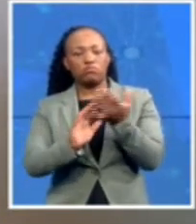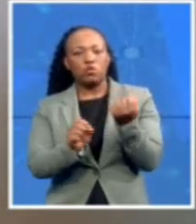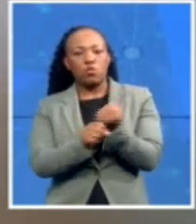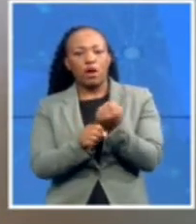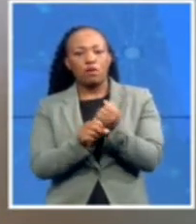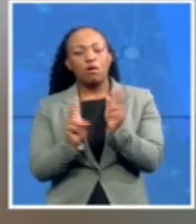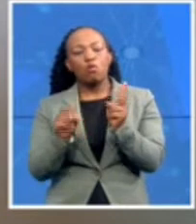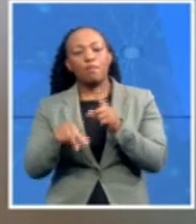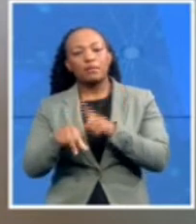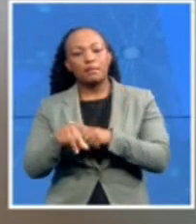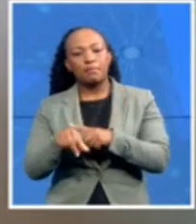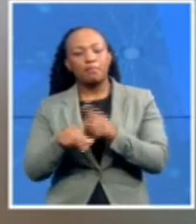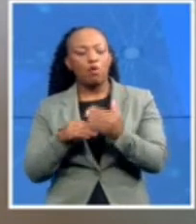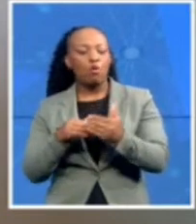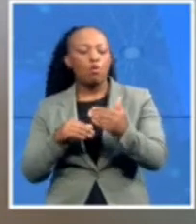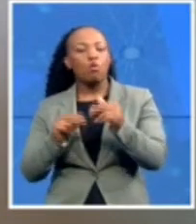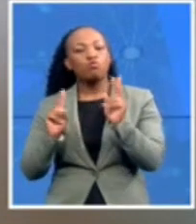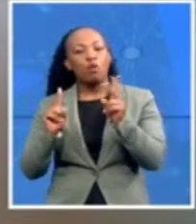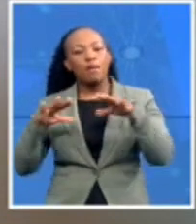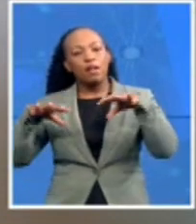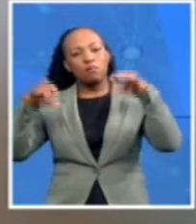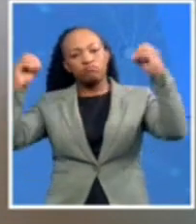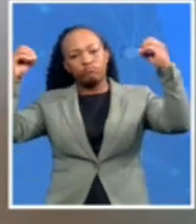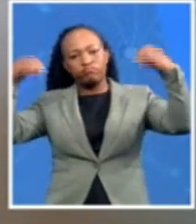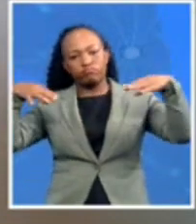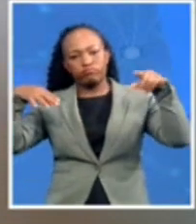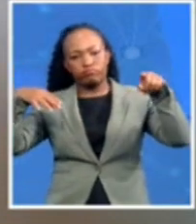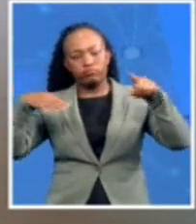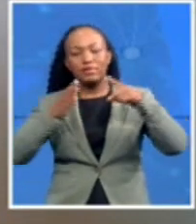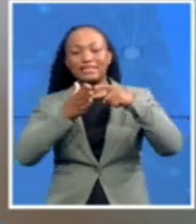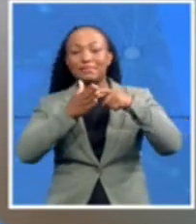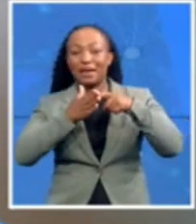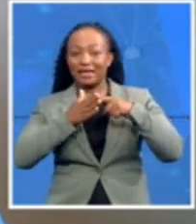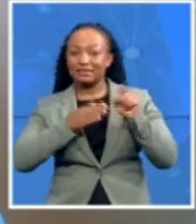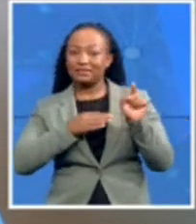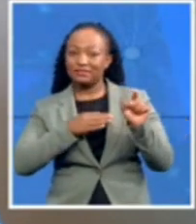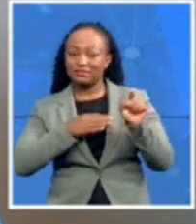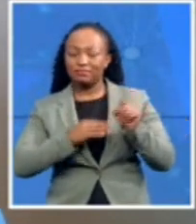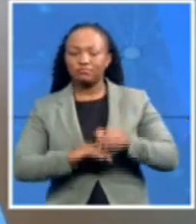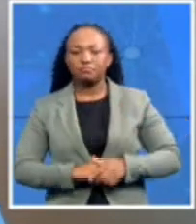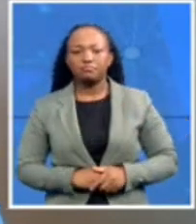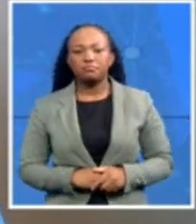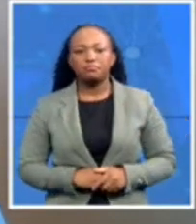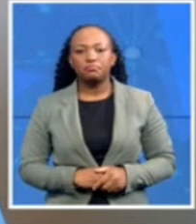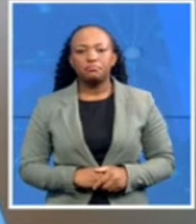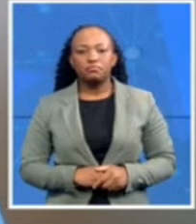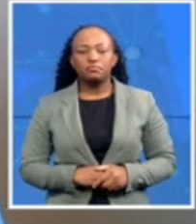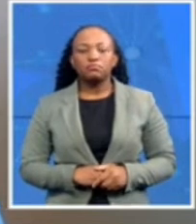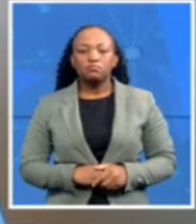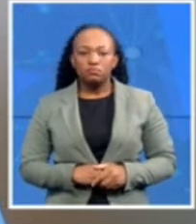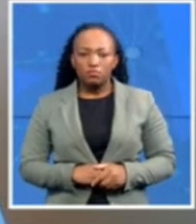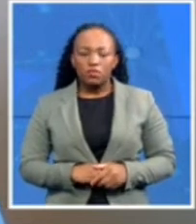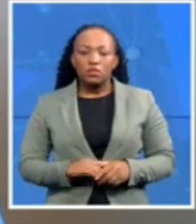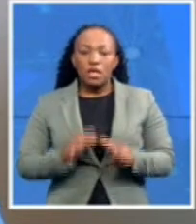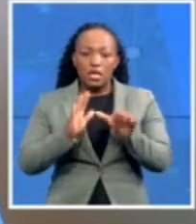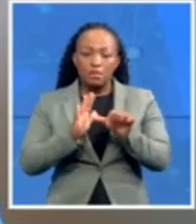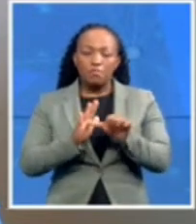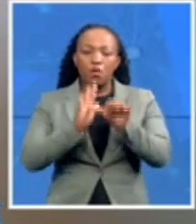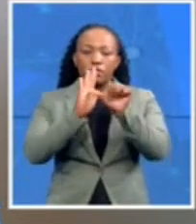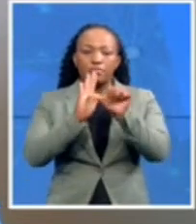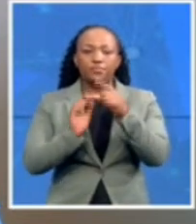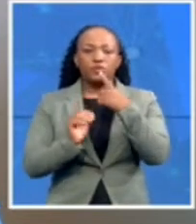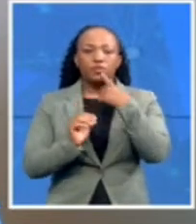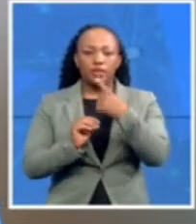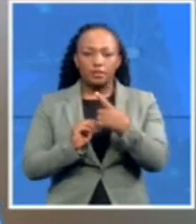Speaking about demand, however, I think it's very useful to just indicate that we can really